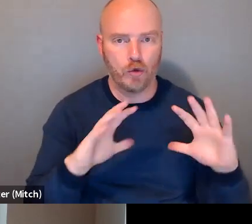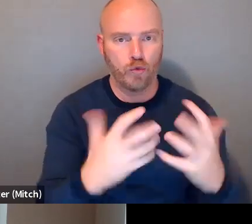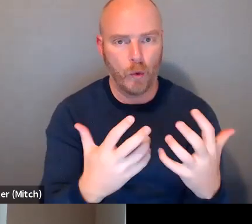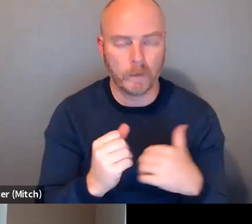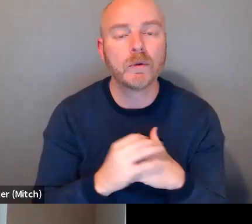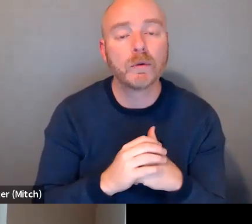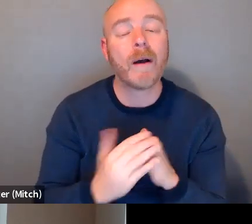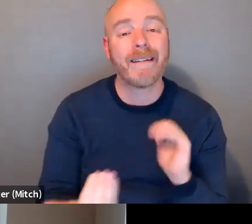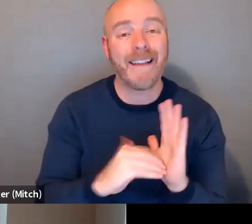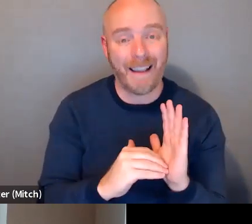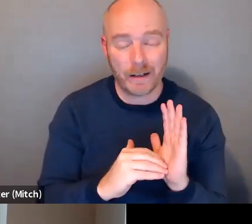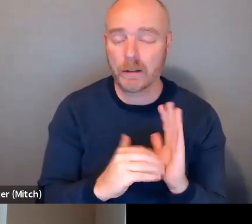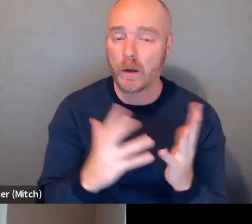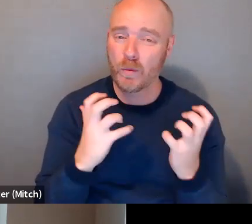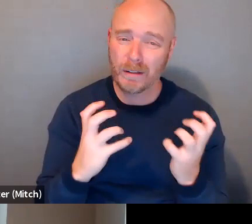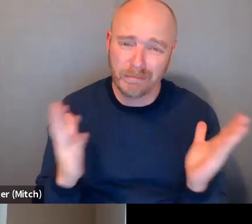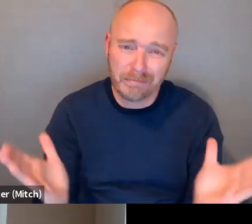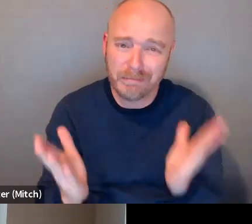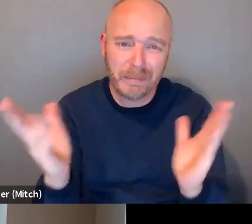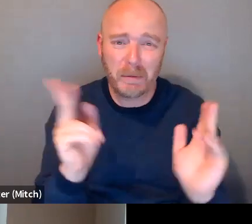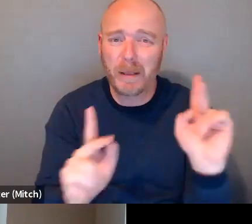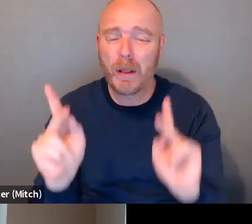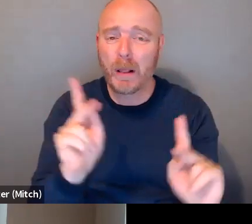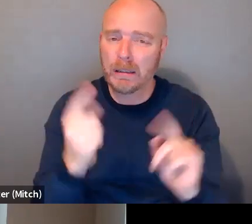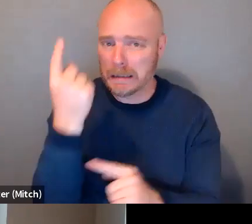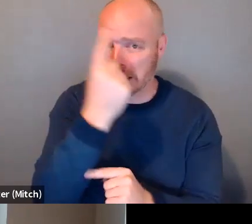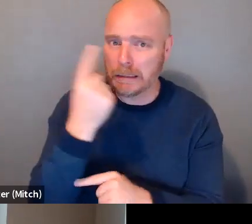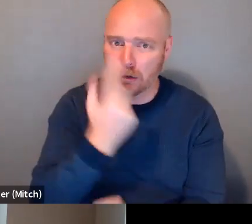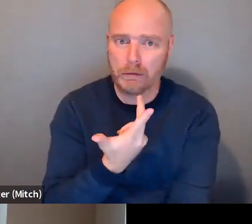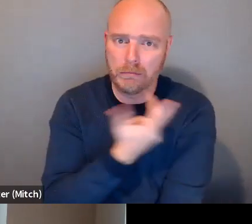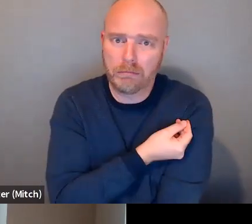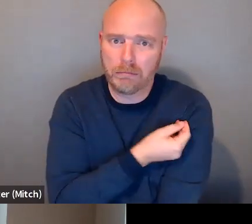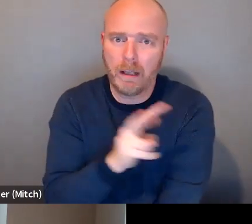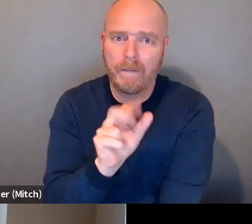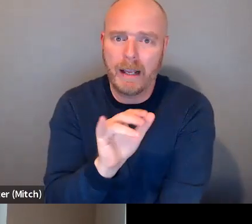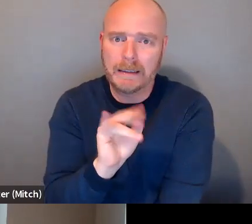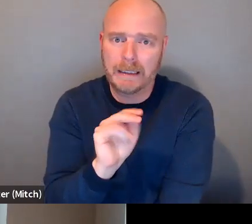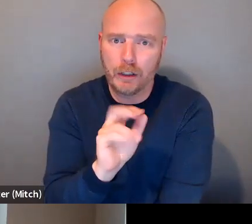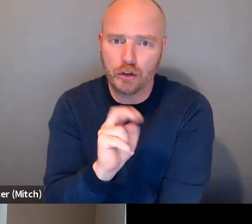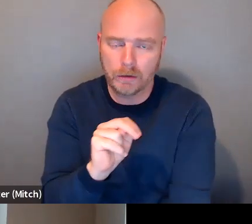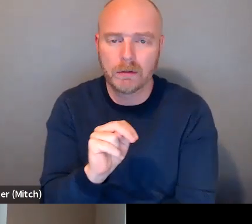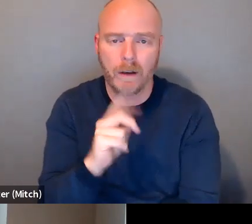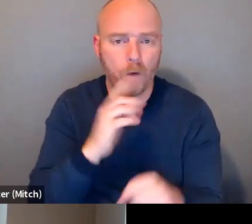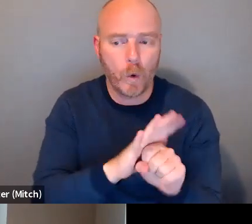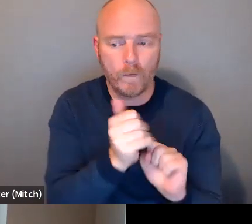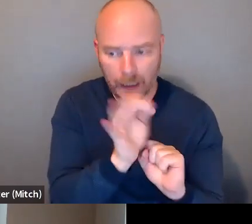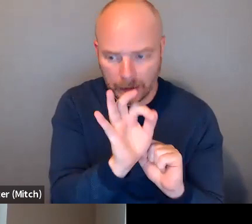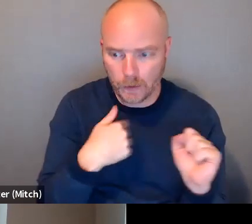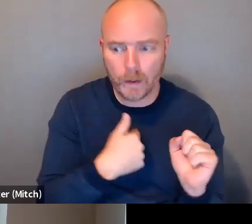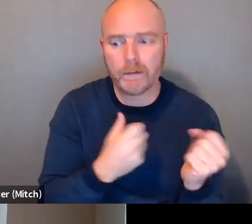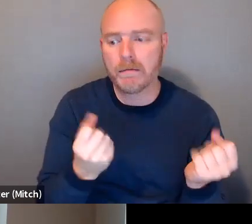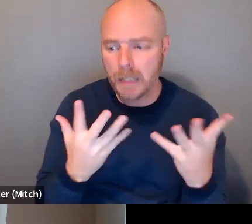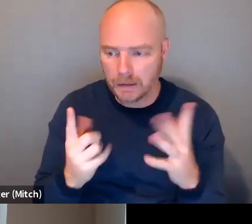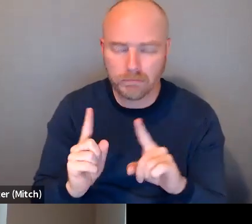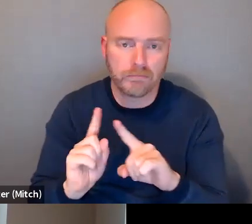So again, just want to urge people to consider vaccination for COVID-19. We have a lot